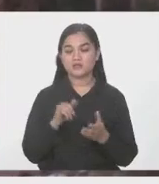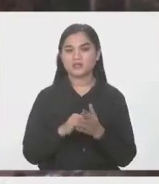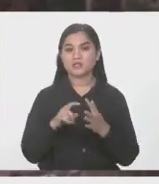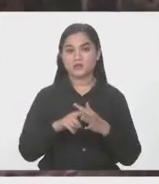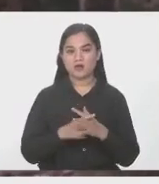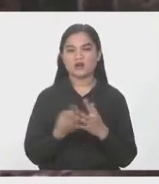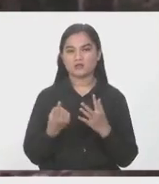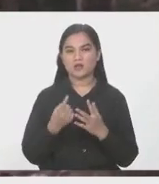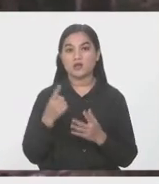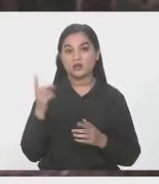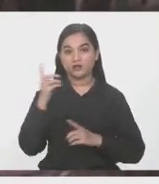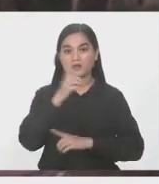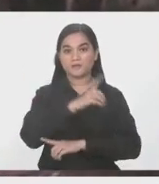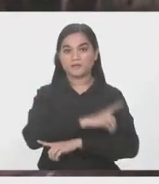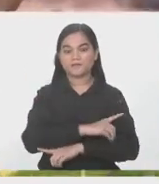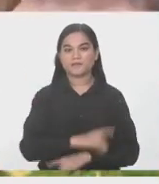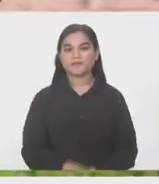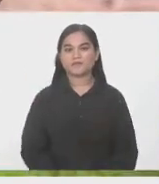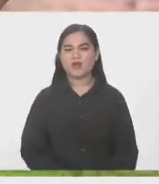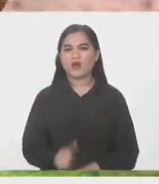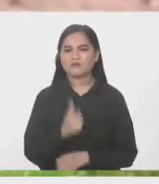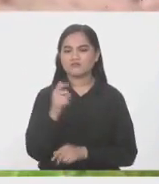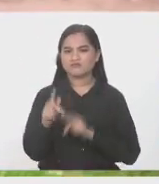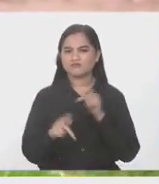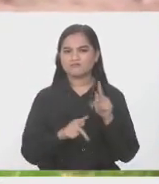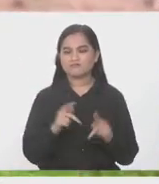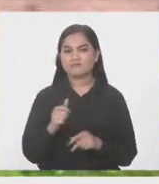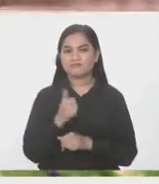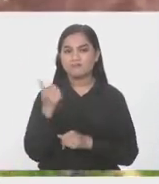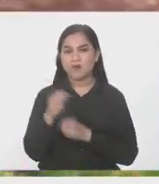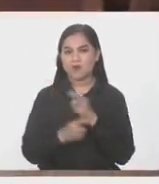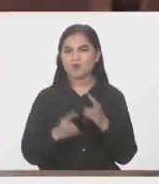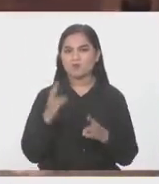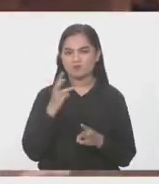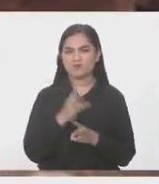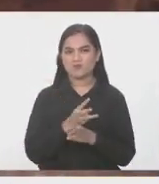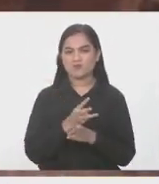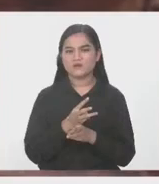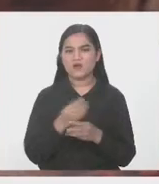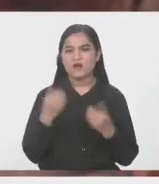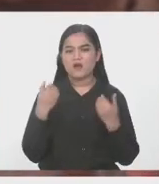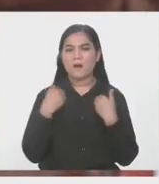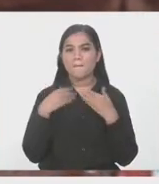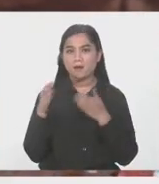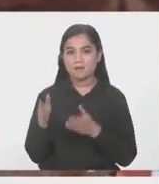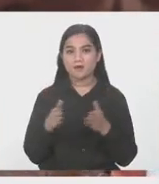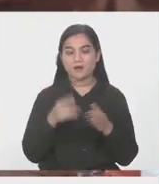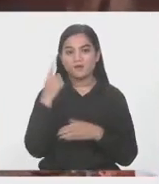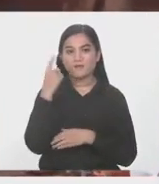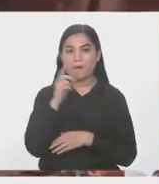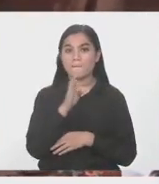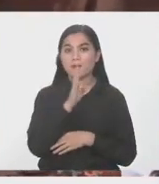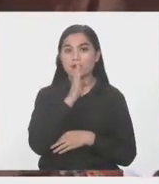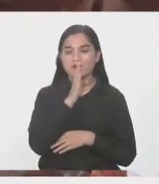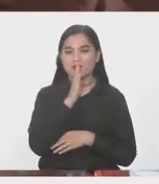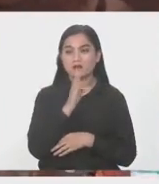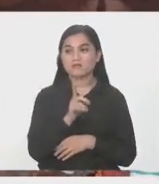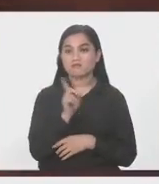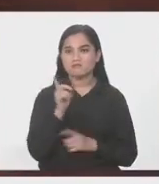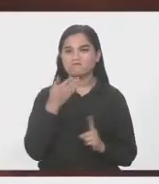day. While other people from other parts of the world are preparing their breakfast, Sara is usually